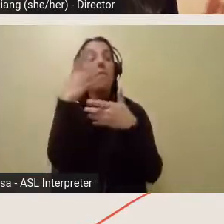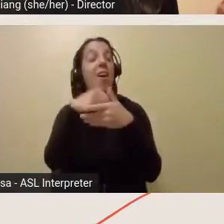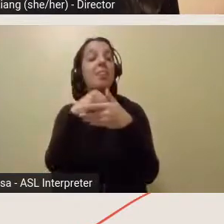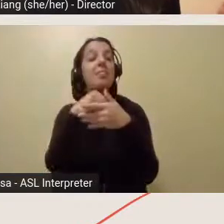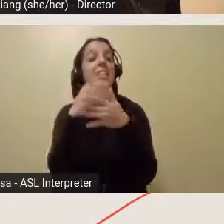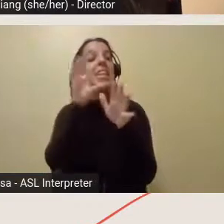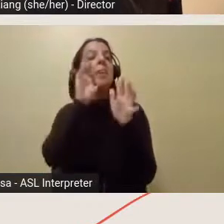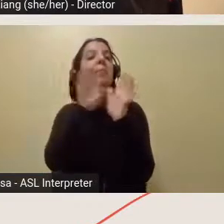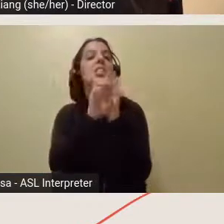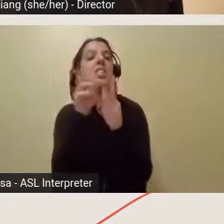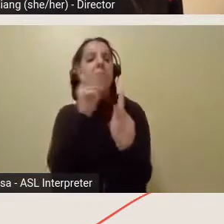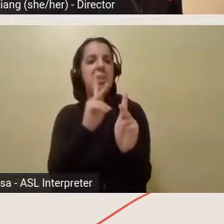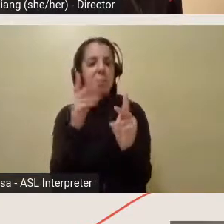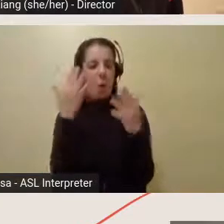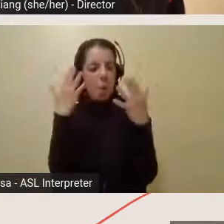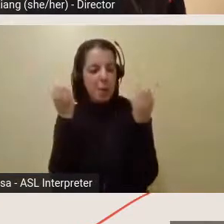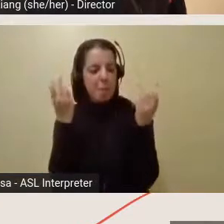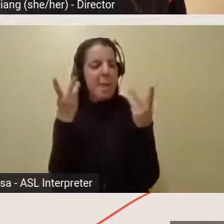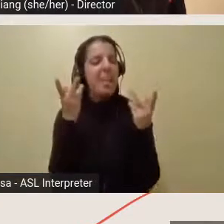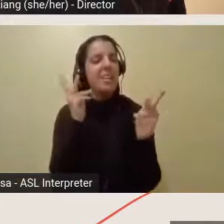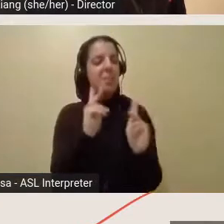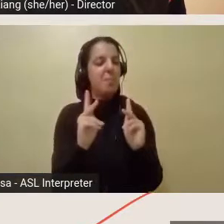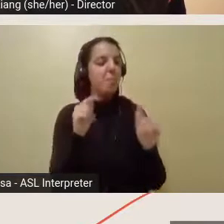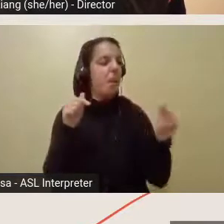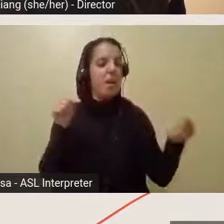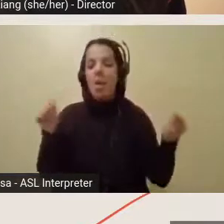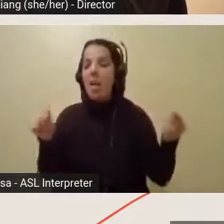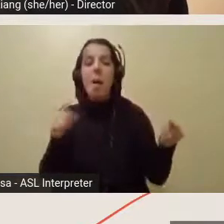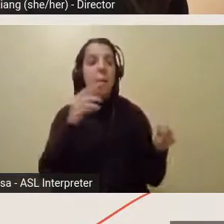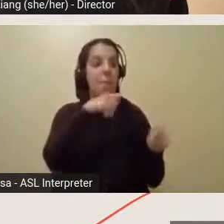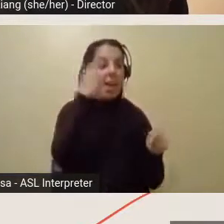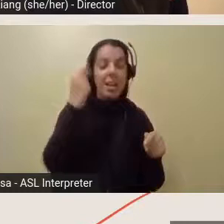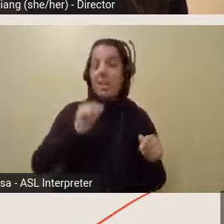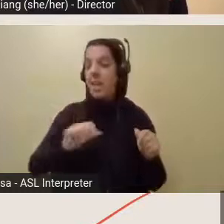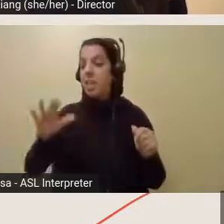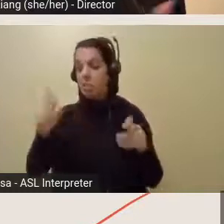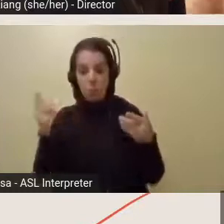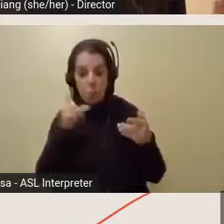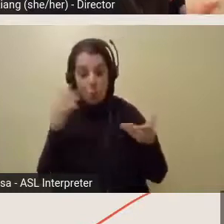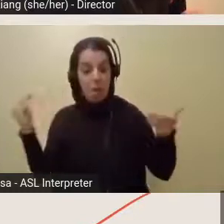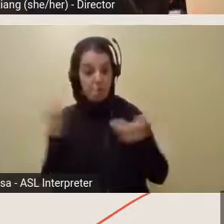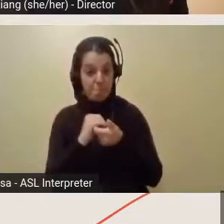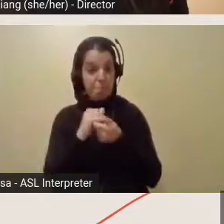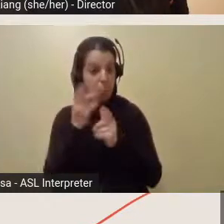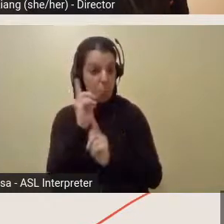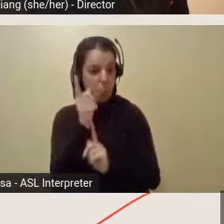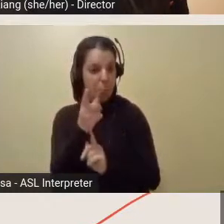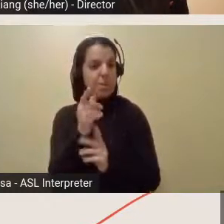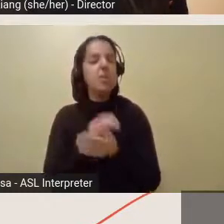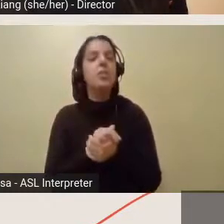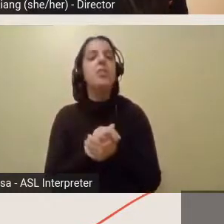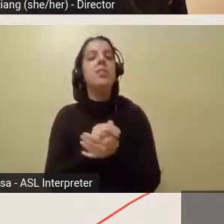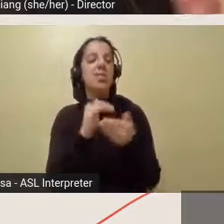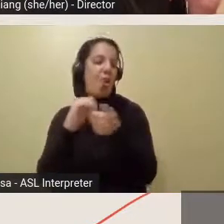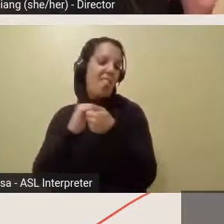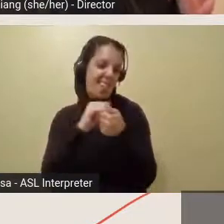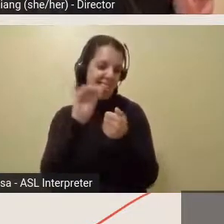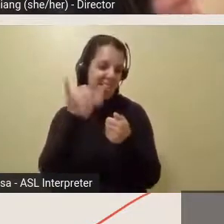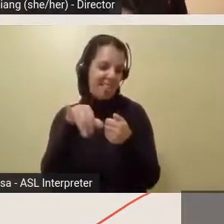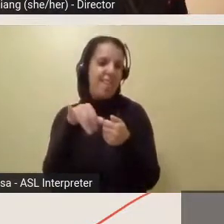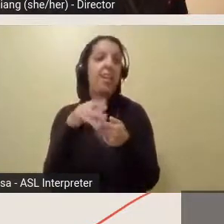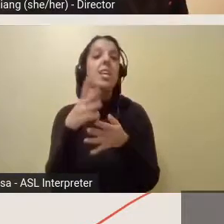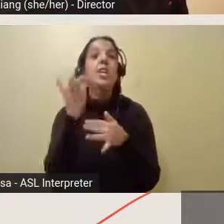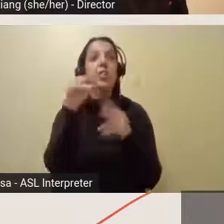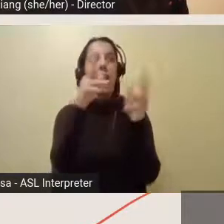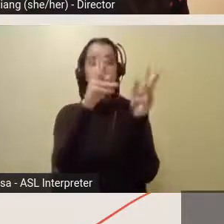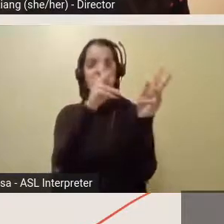hoping to, you know, get as many as we could of like Black and Asian solidarity moments. But there were also like other moments of solidarity. So basically it was our